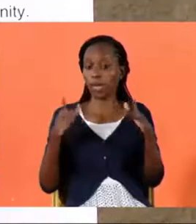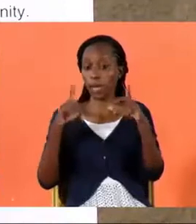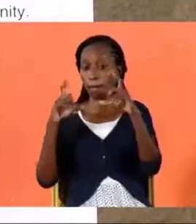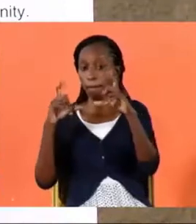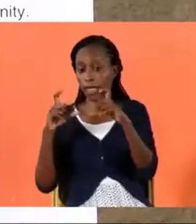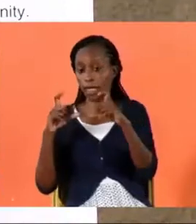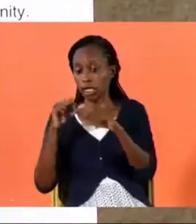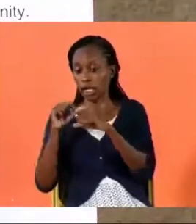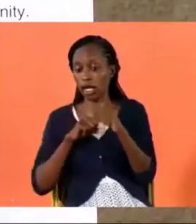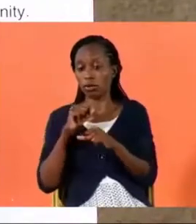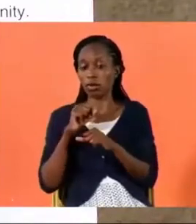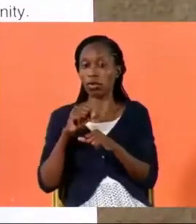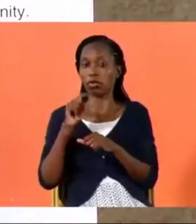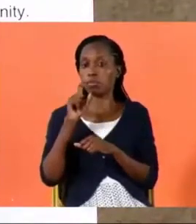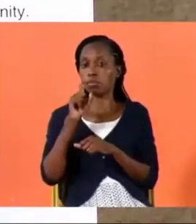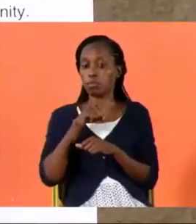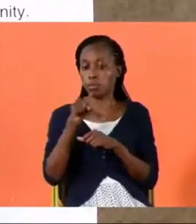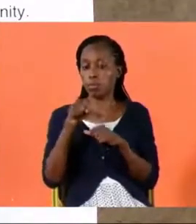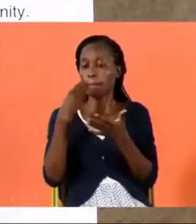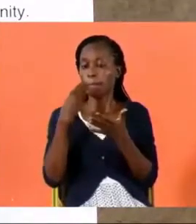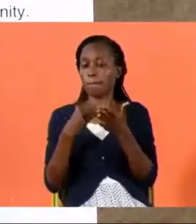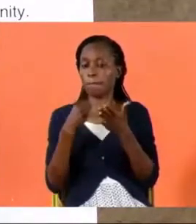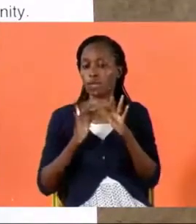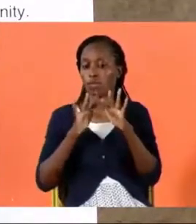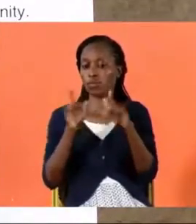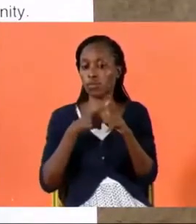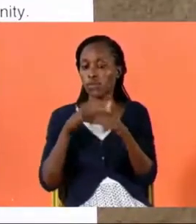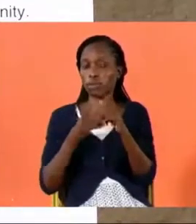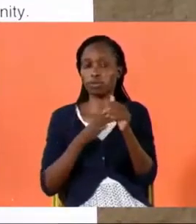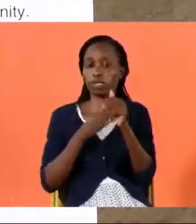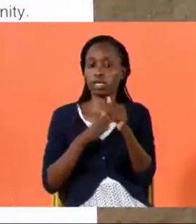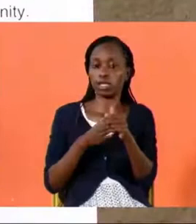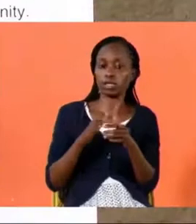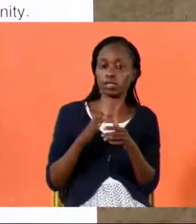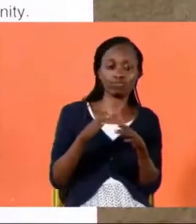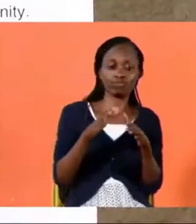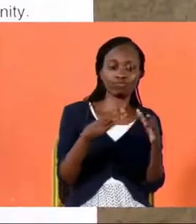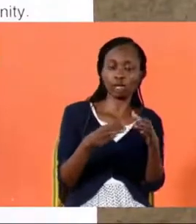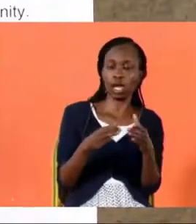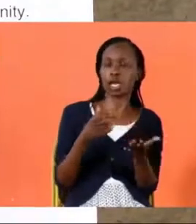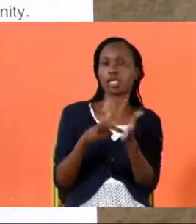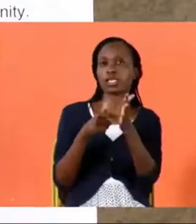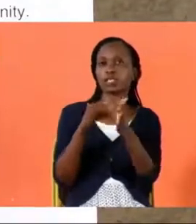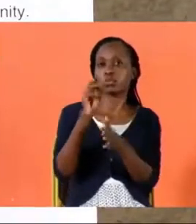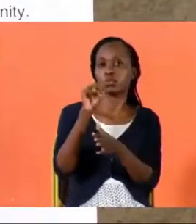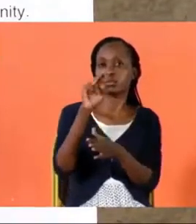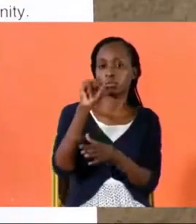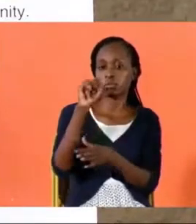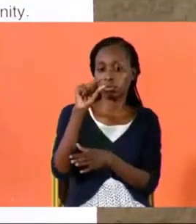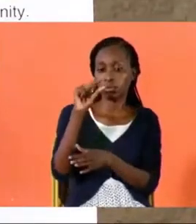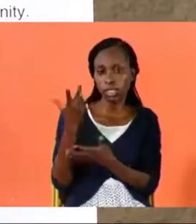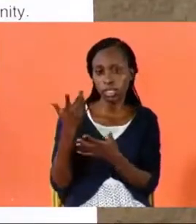illicit financial flows, you'll possibly be led down to industries like mining, very big extractive